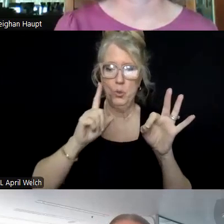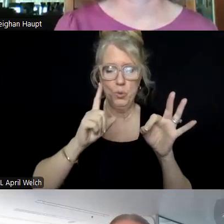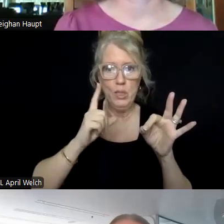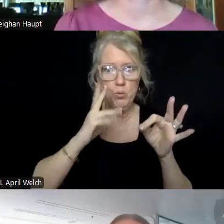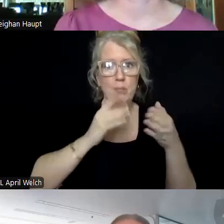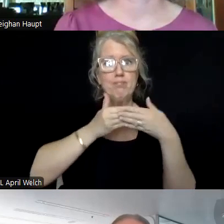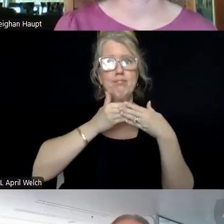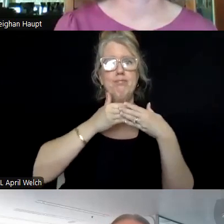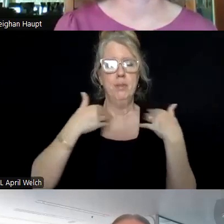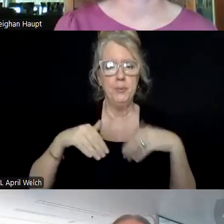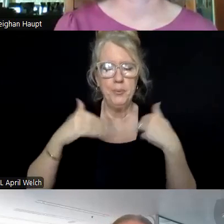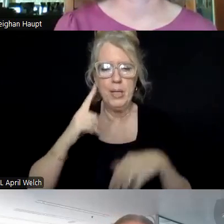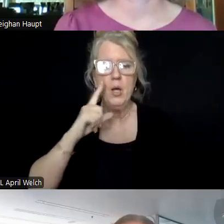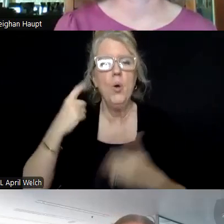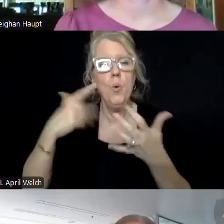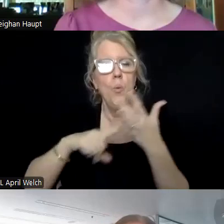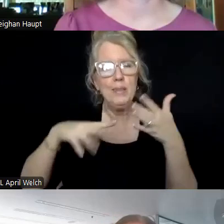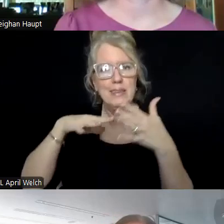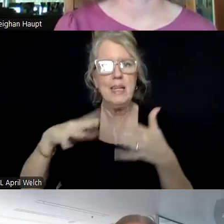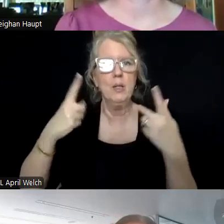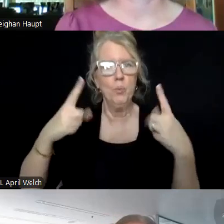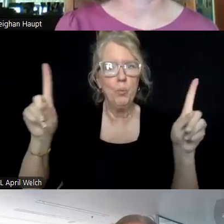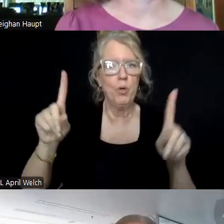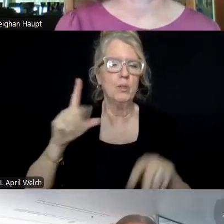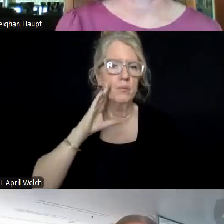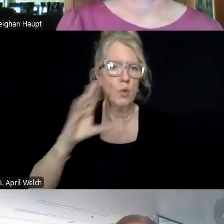our hearts as we study what works in suicide prevention.